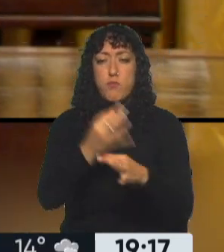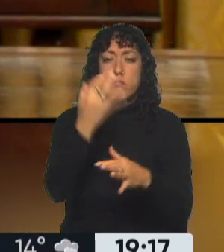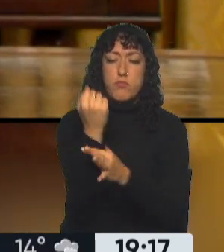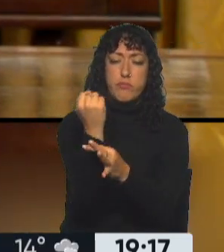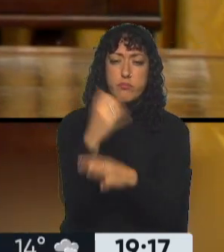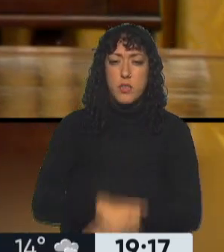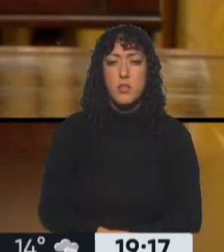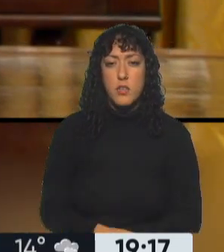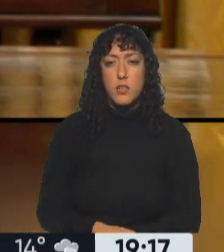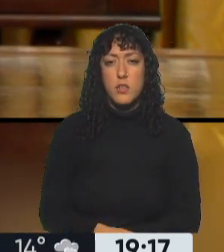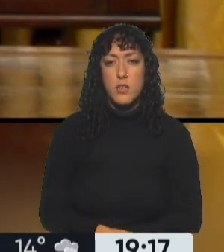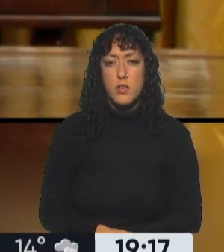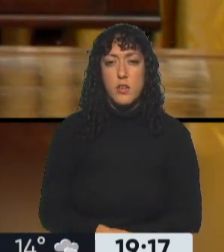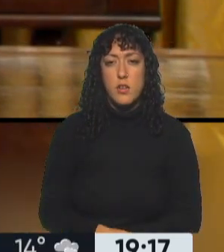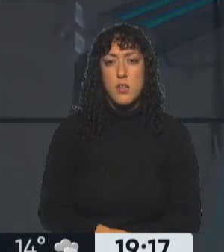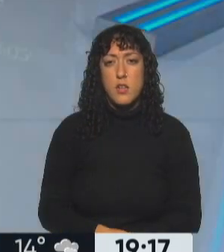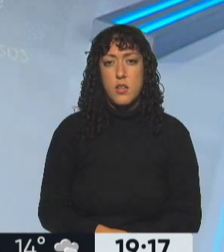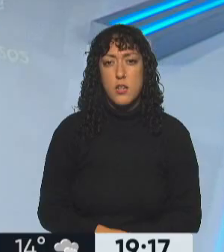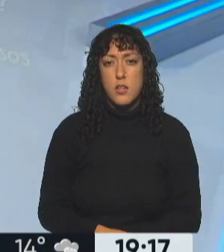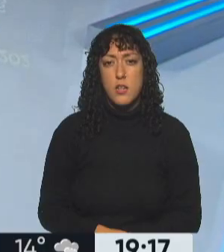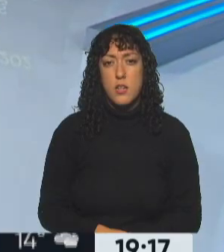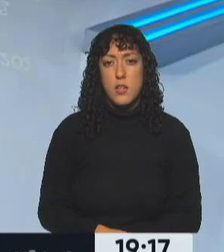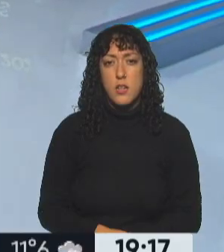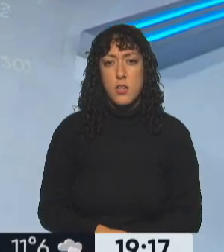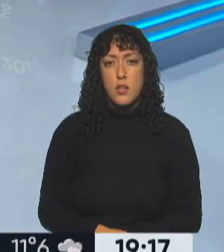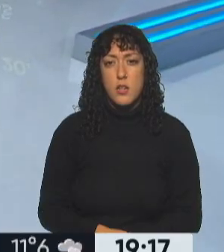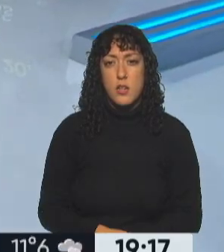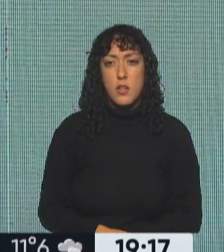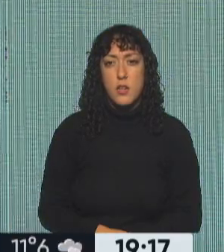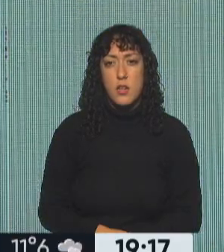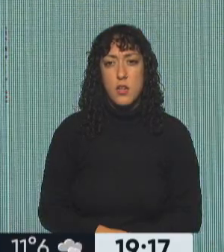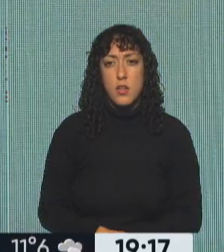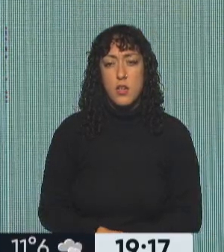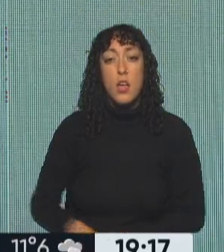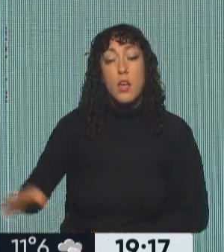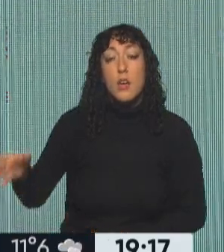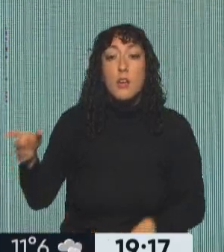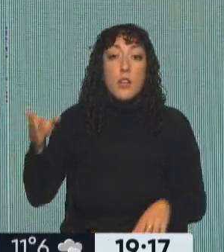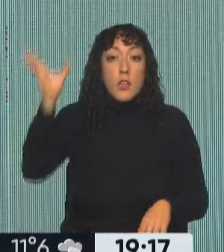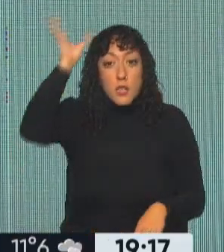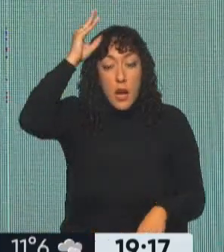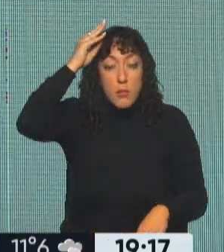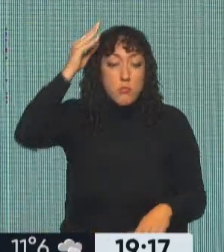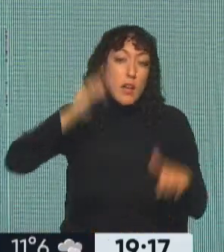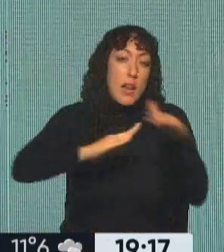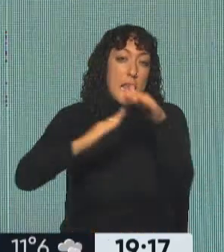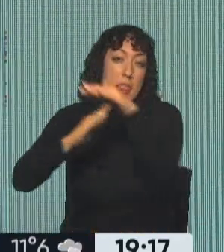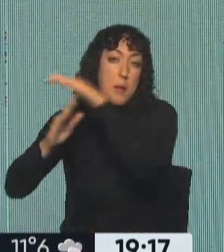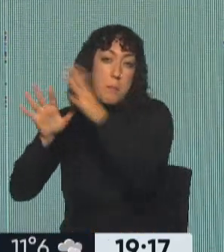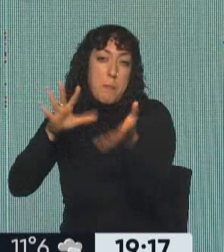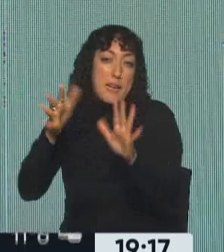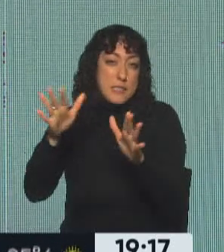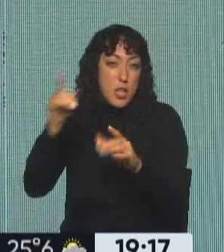scientists, and researchers anywhere in the world. Un Donald Trump que tenía una posición parecida a los otros mandatarios que hablaste,